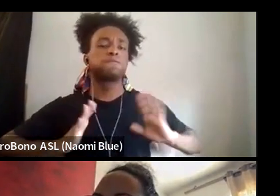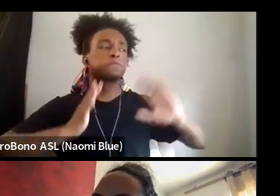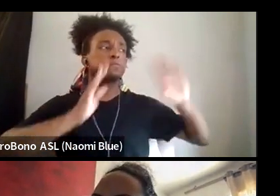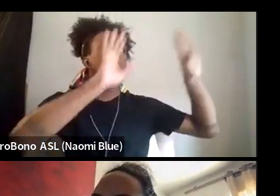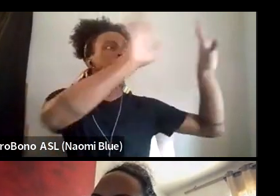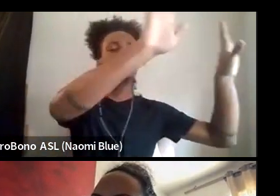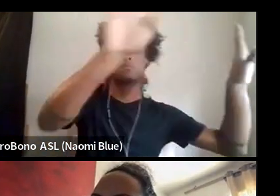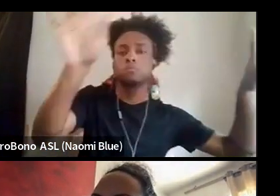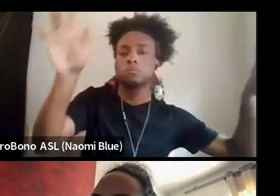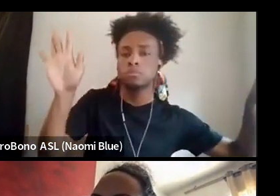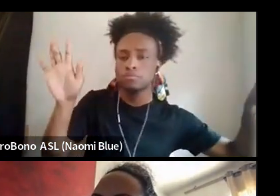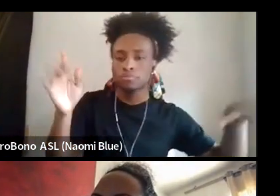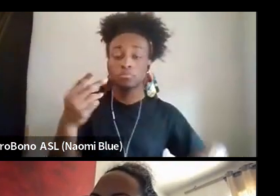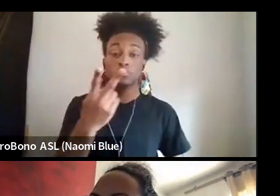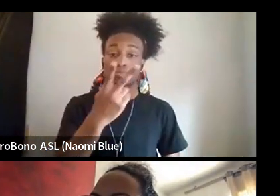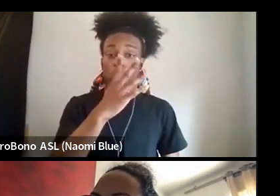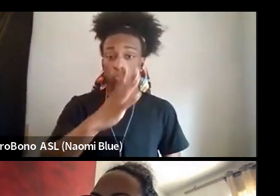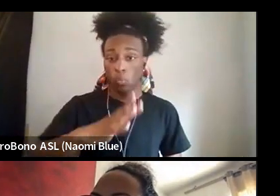Two ladies are